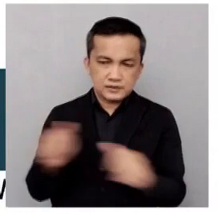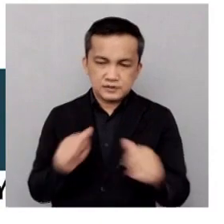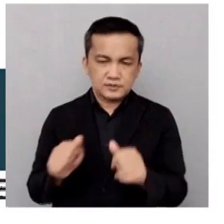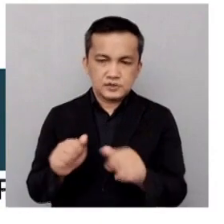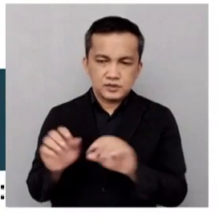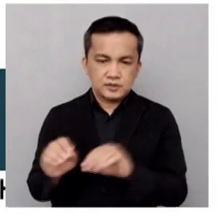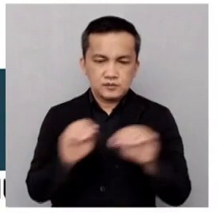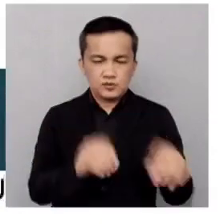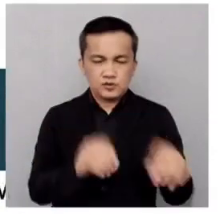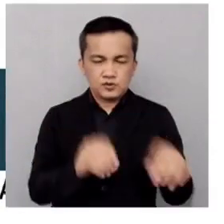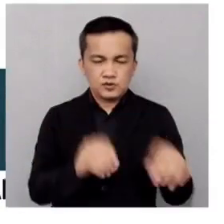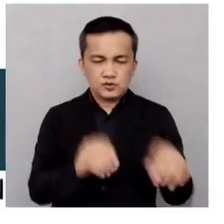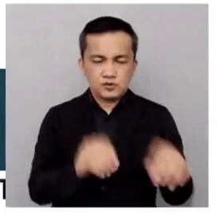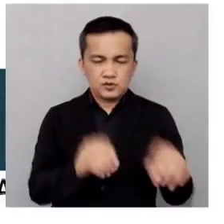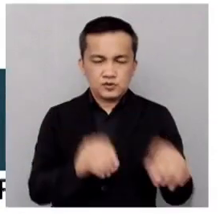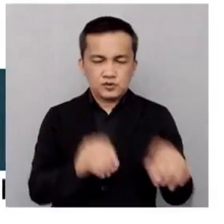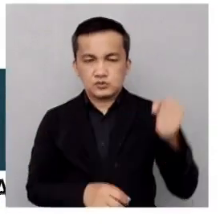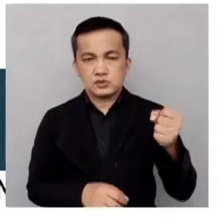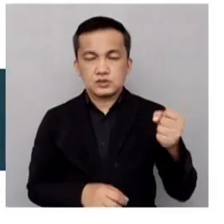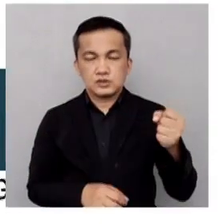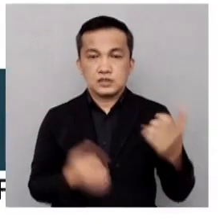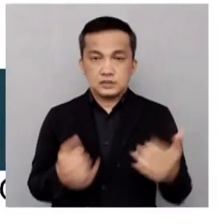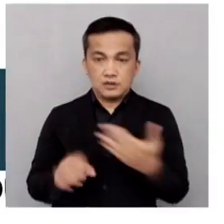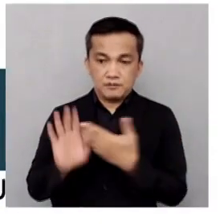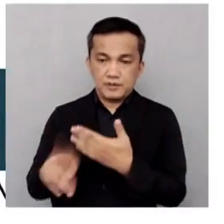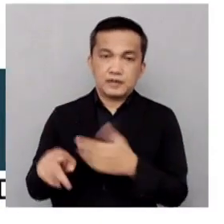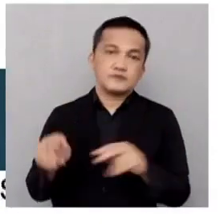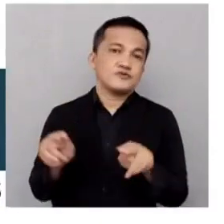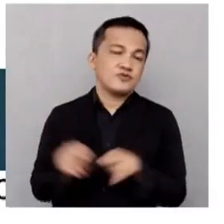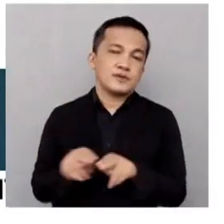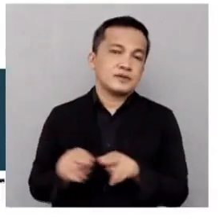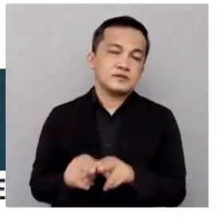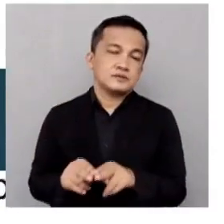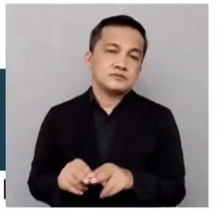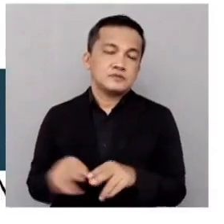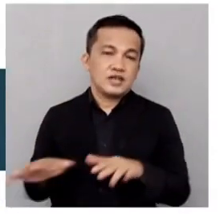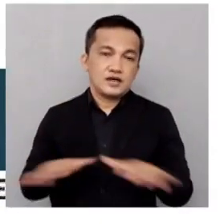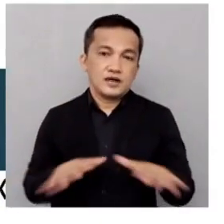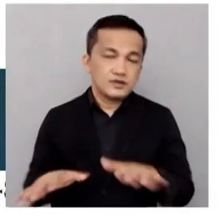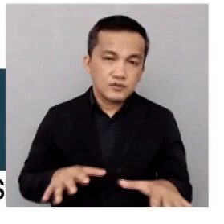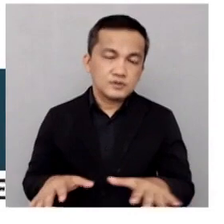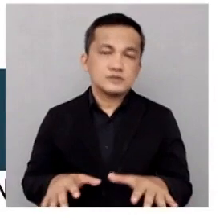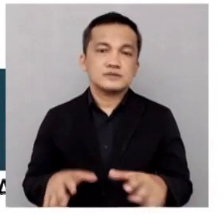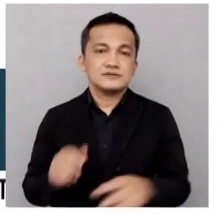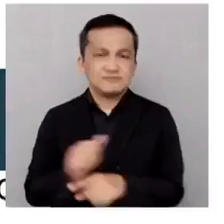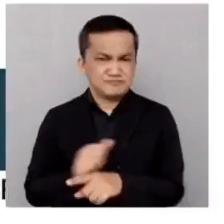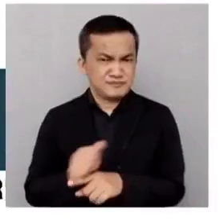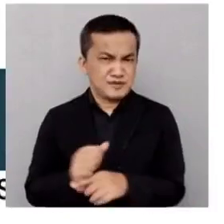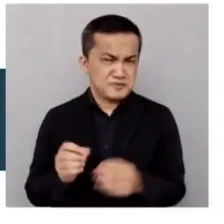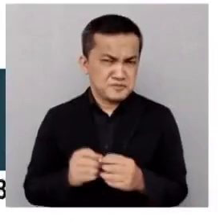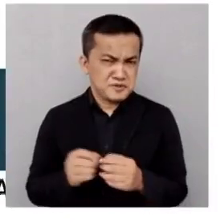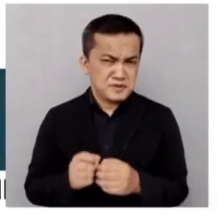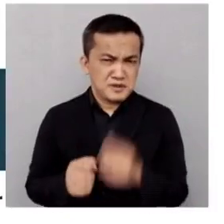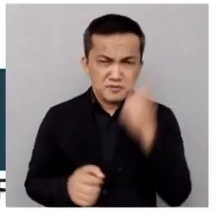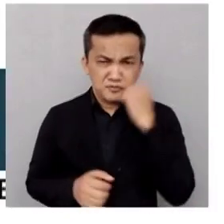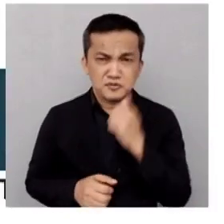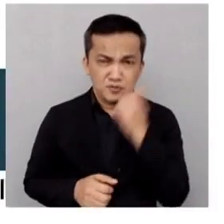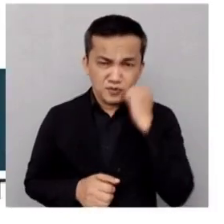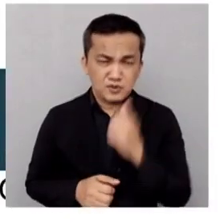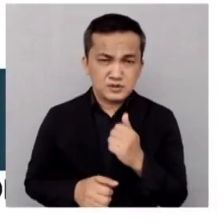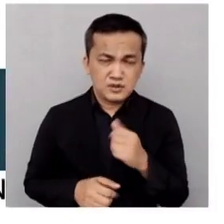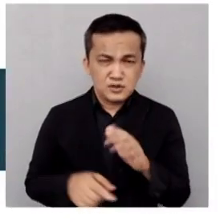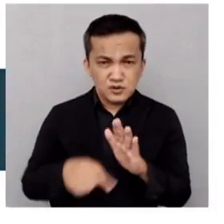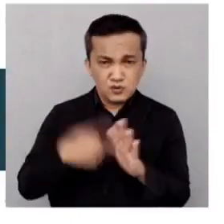back seat, but now that we're back to normal, are earthquake drills going to be more frequent? You said it's once